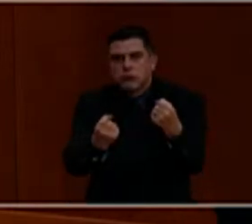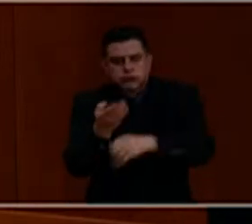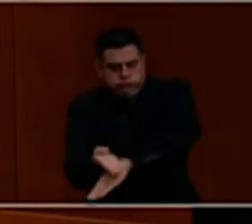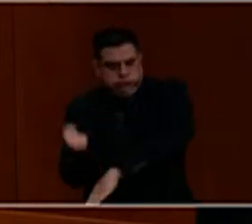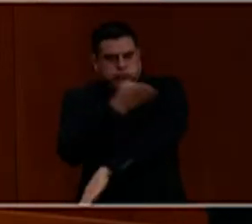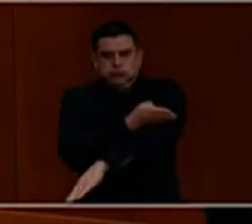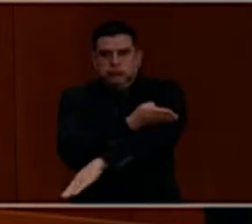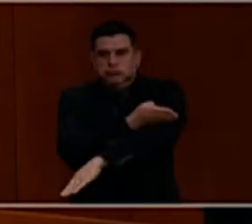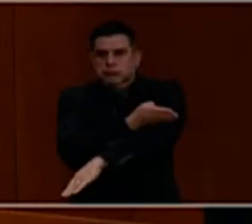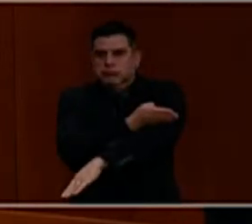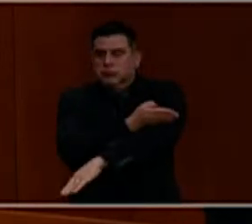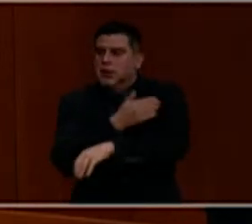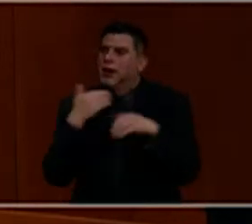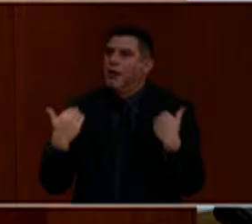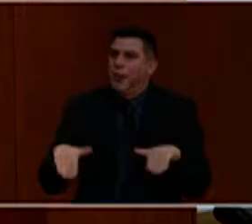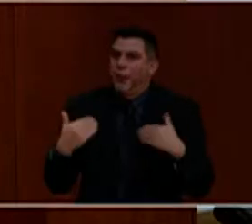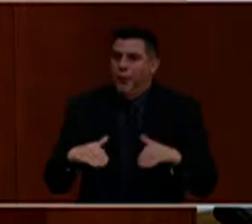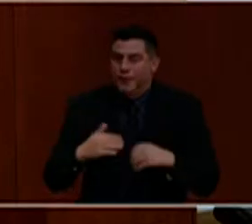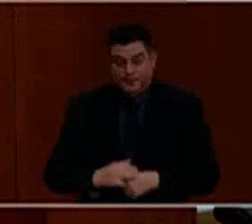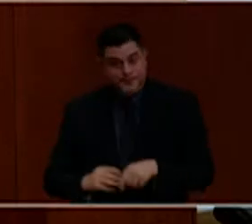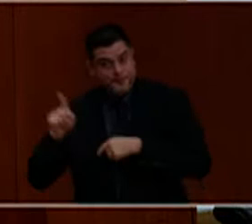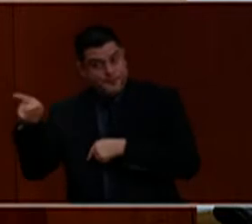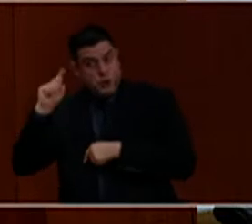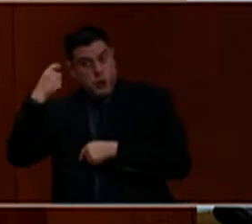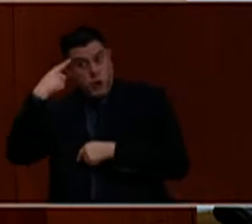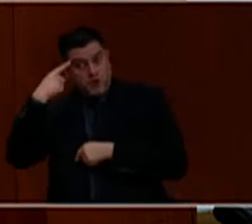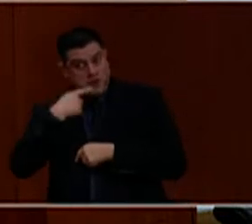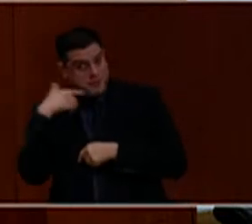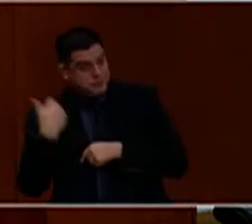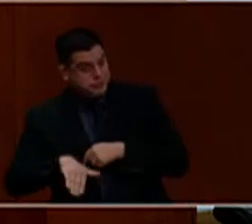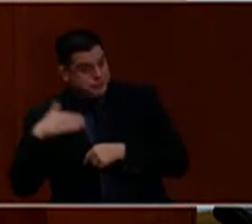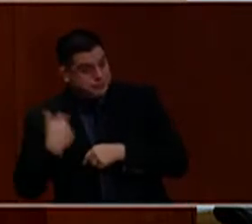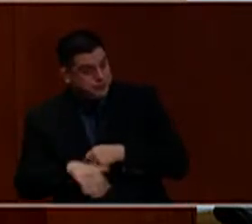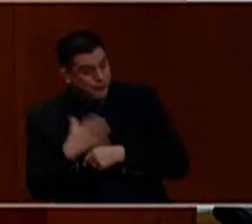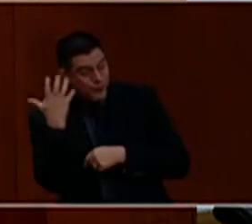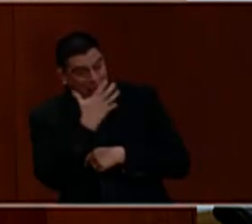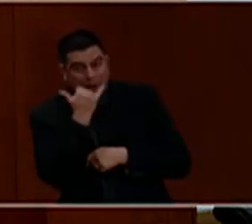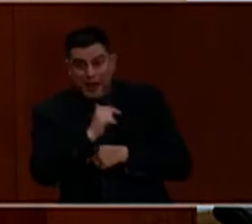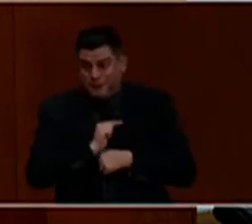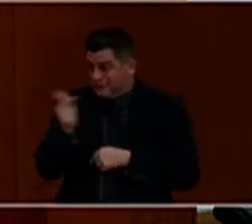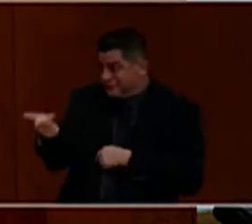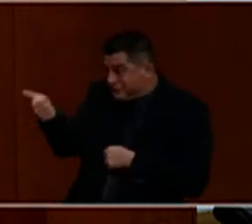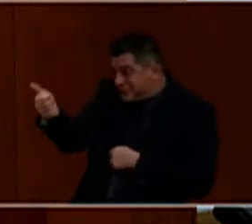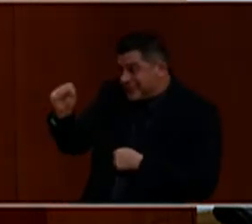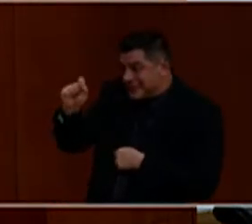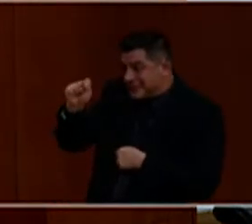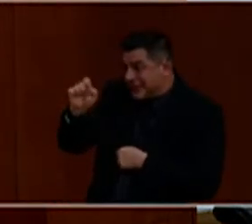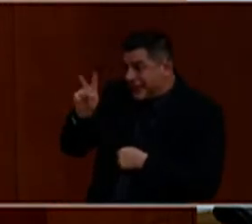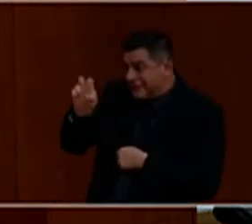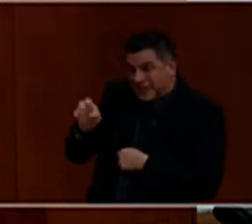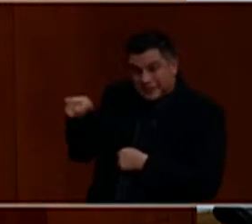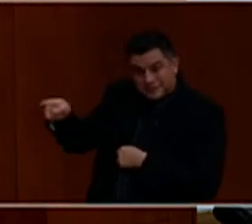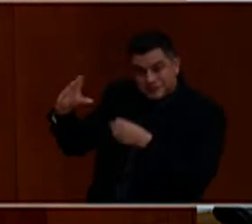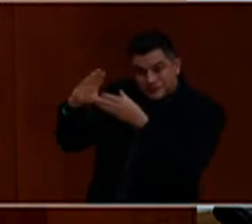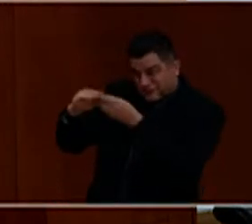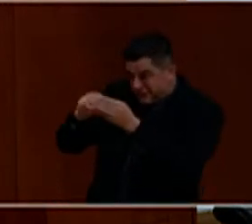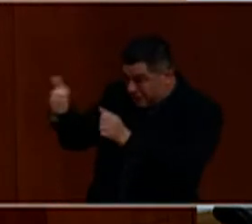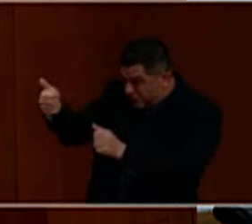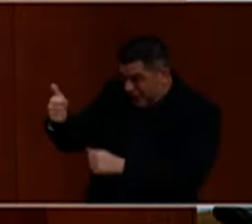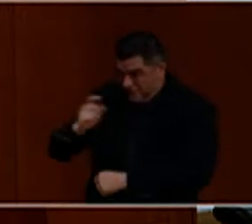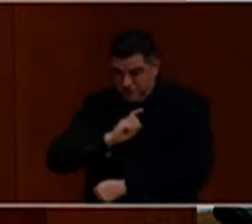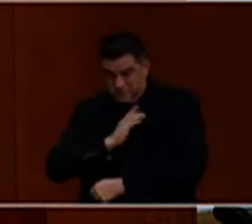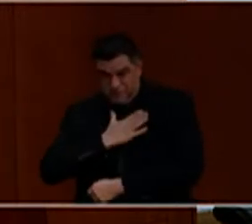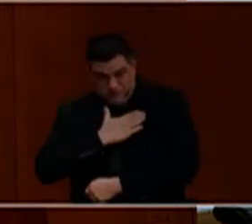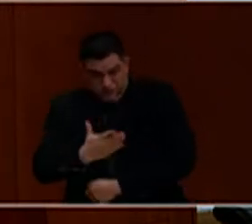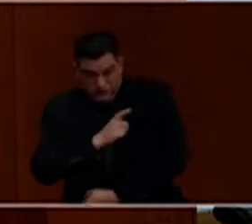Steve, you were the one that made the donation. So you talk about how that came about,